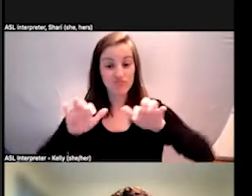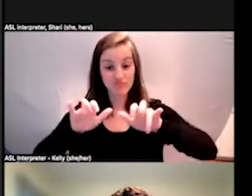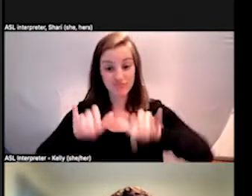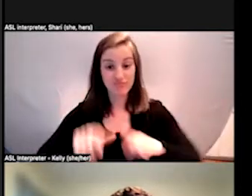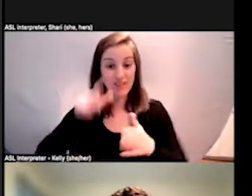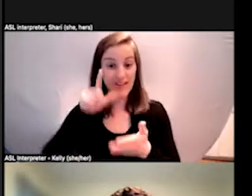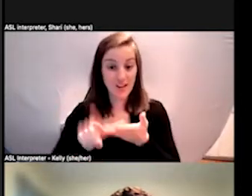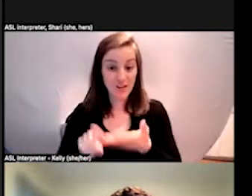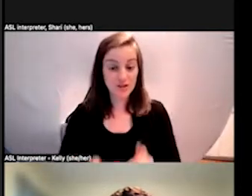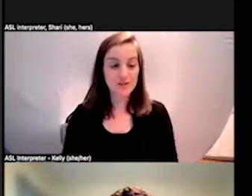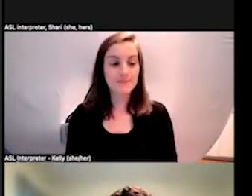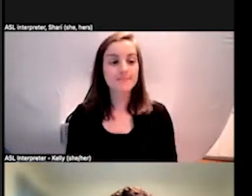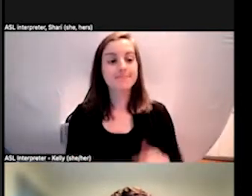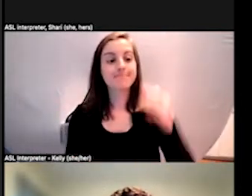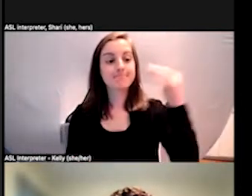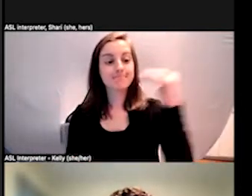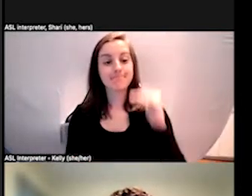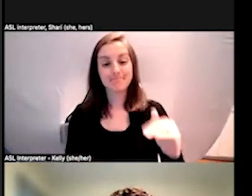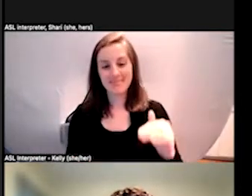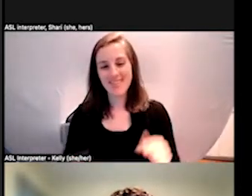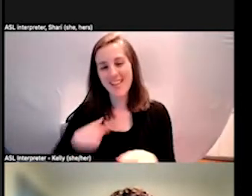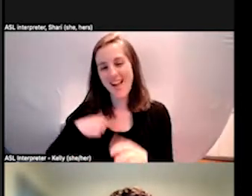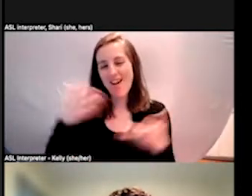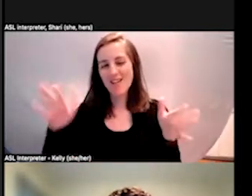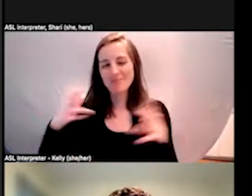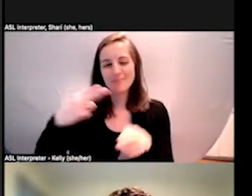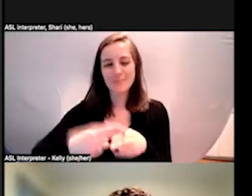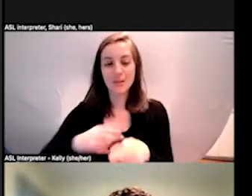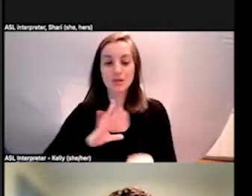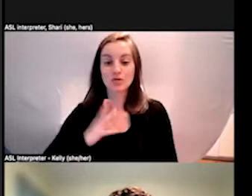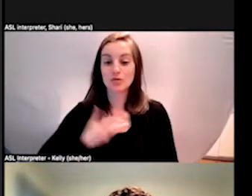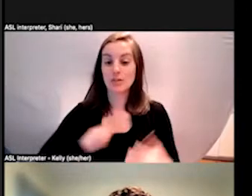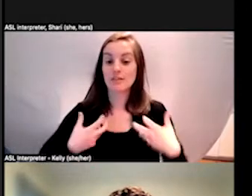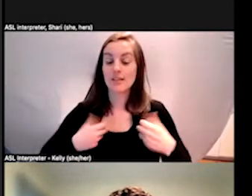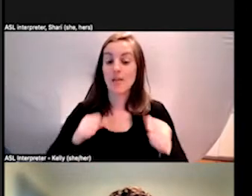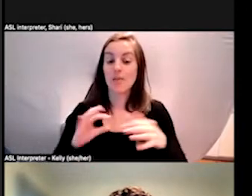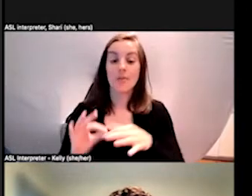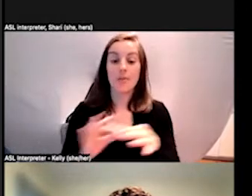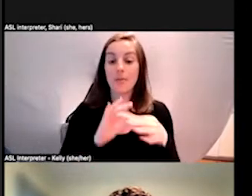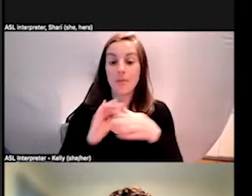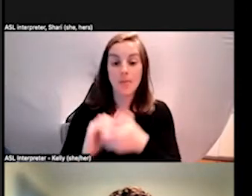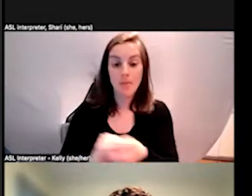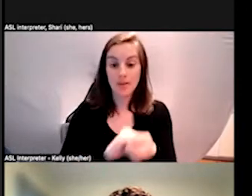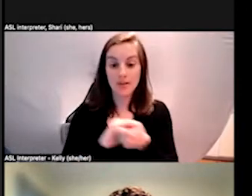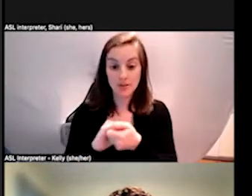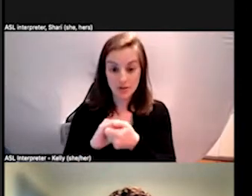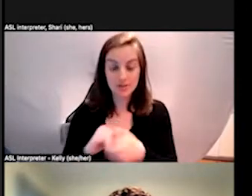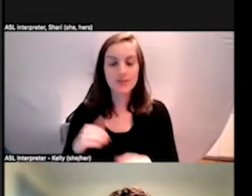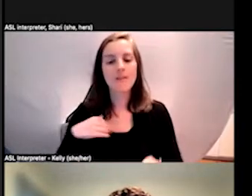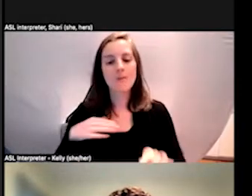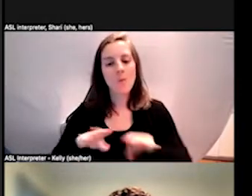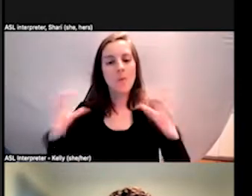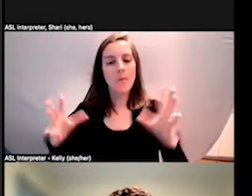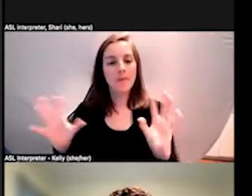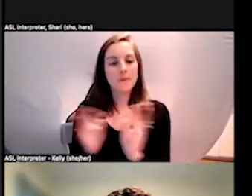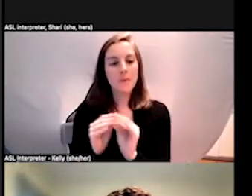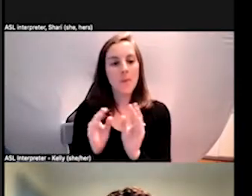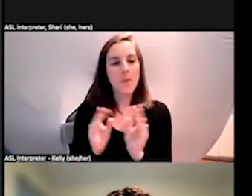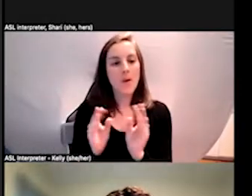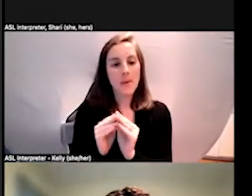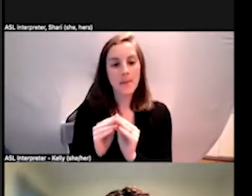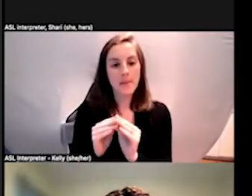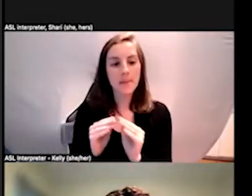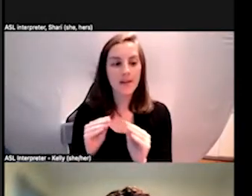also, I mentioned the Trans Health Coalition earlier, where we have that open forum on info@masstpc.org that people can start